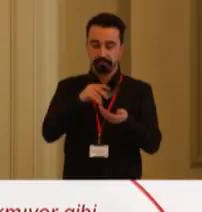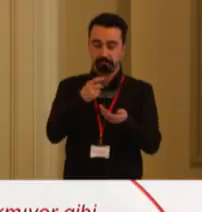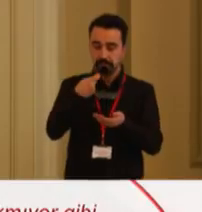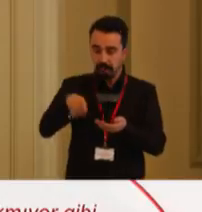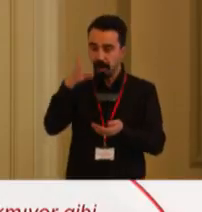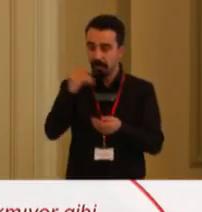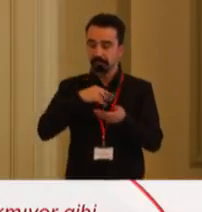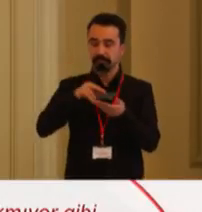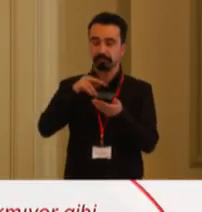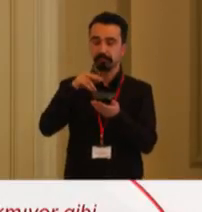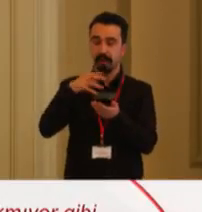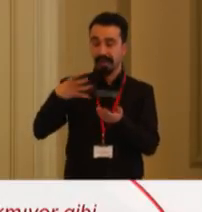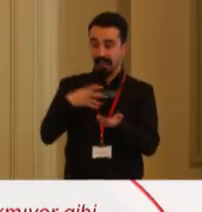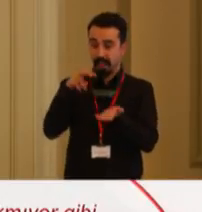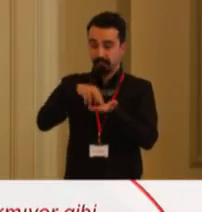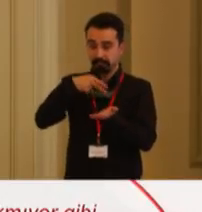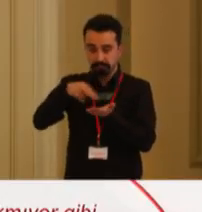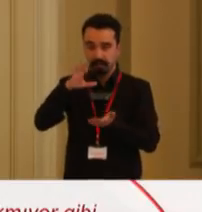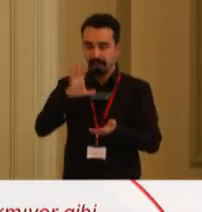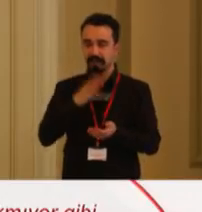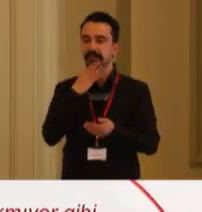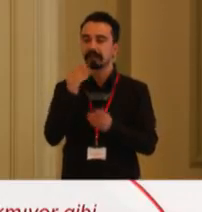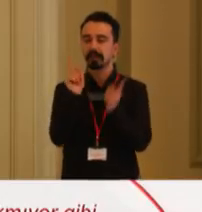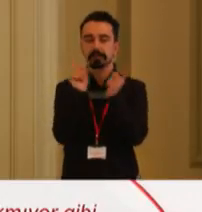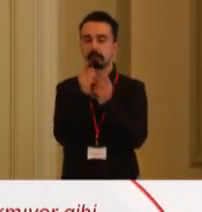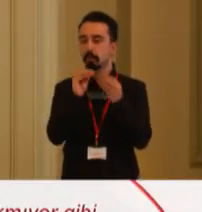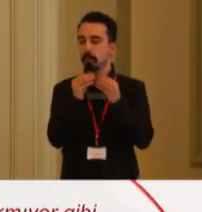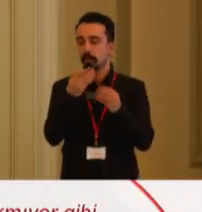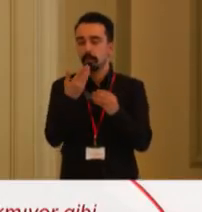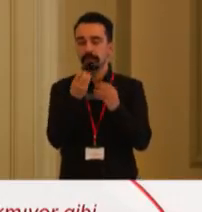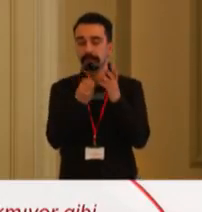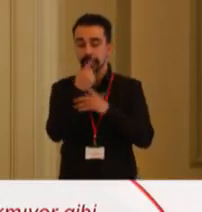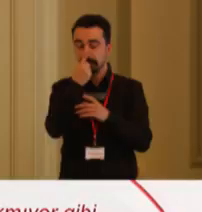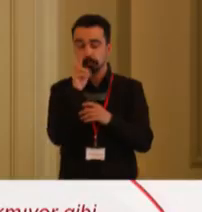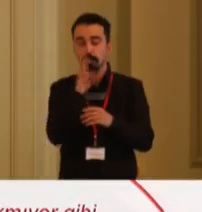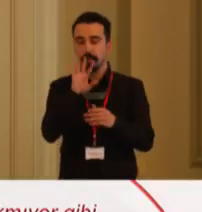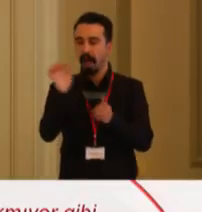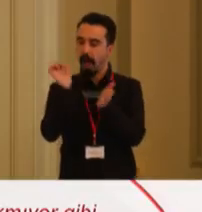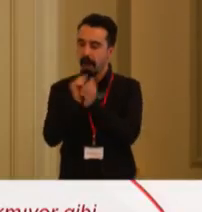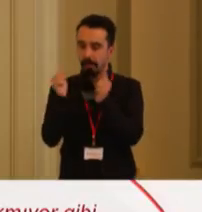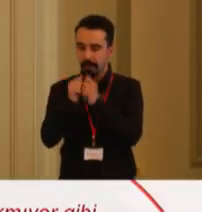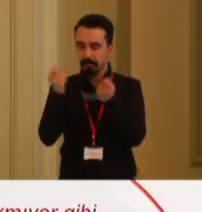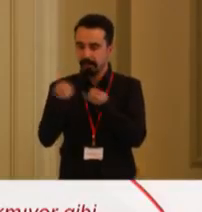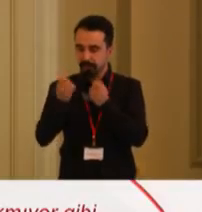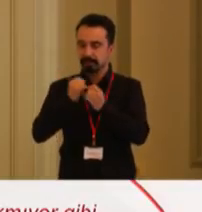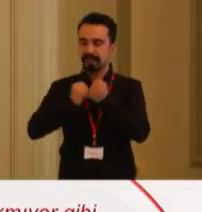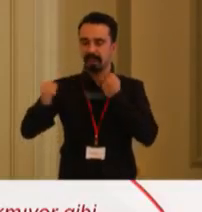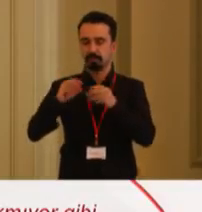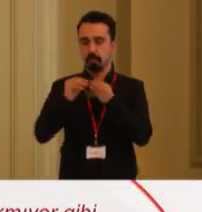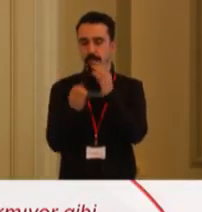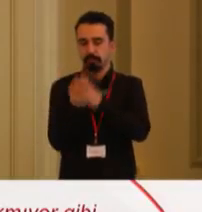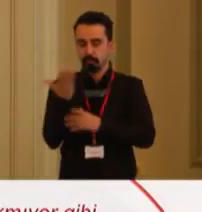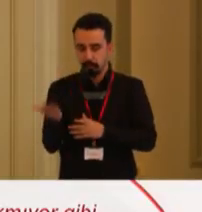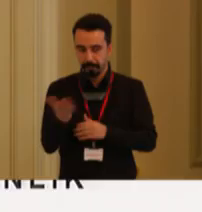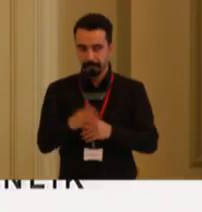to have a means, and if they are able to earn their living and live in the same city, this is not common. On the contrary,